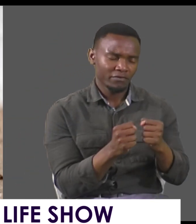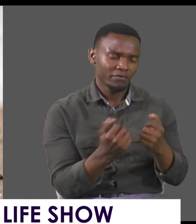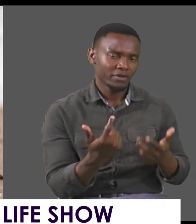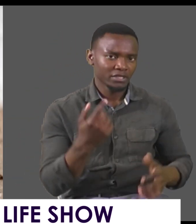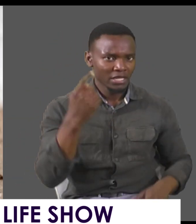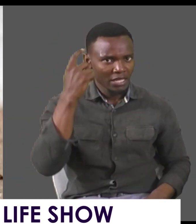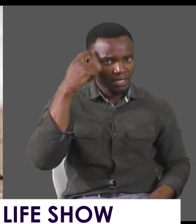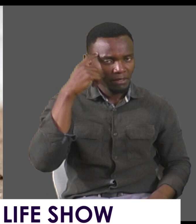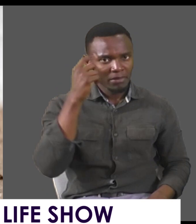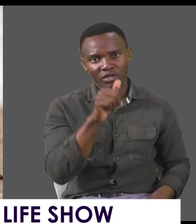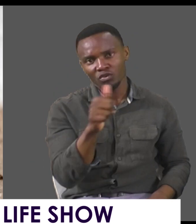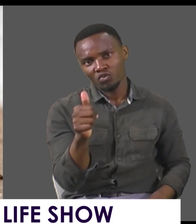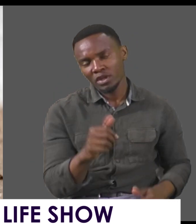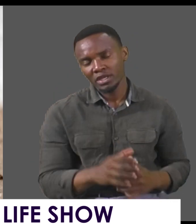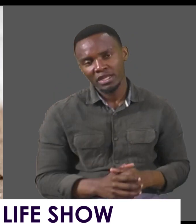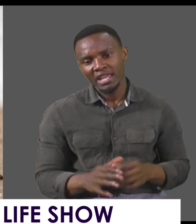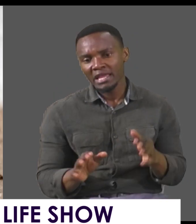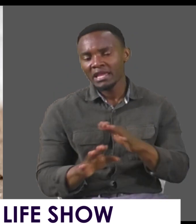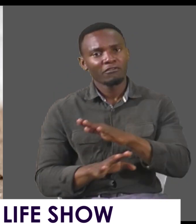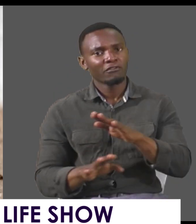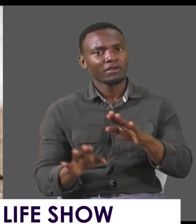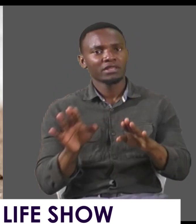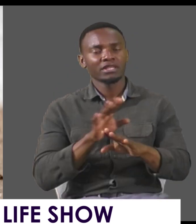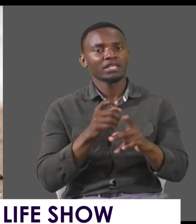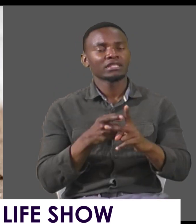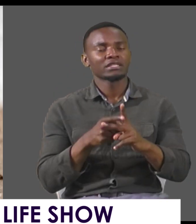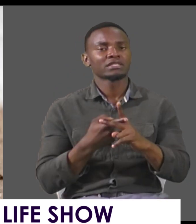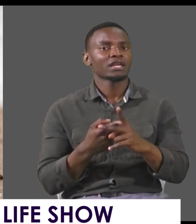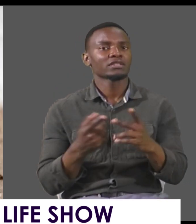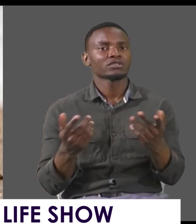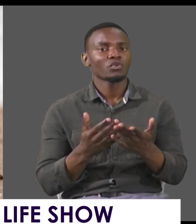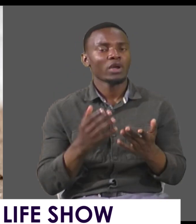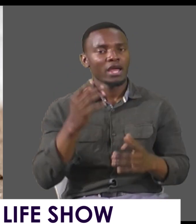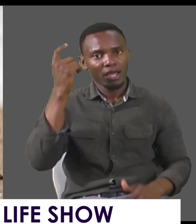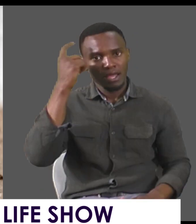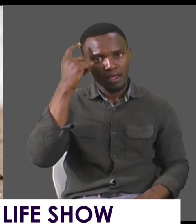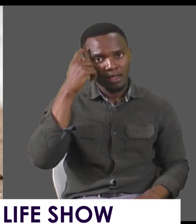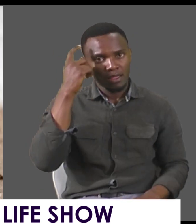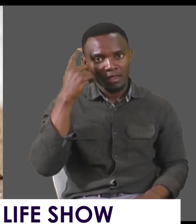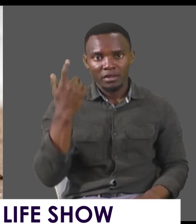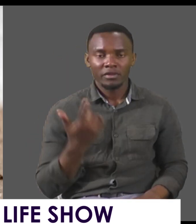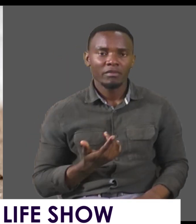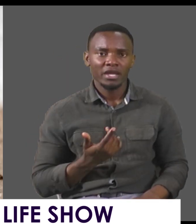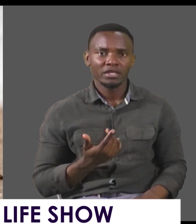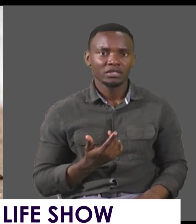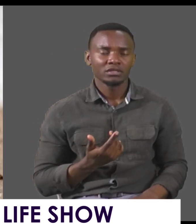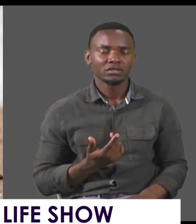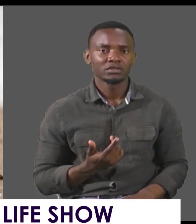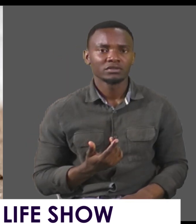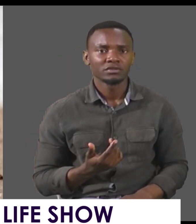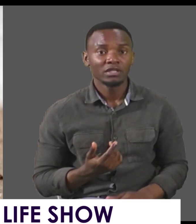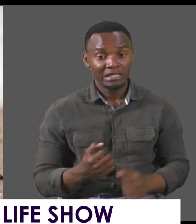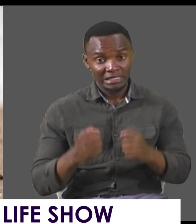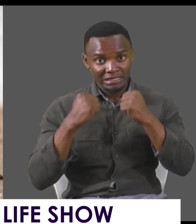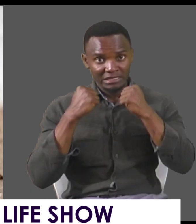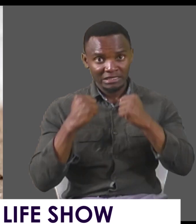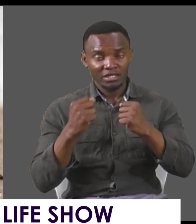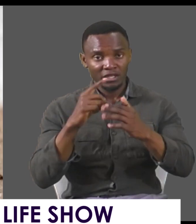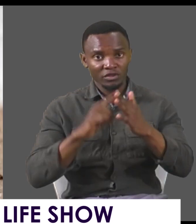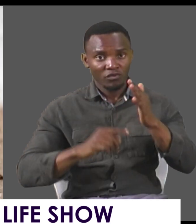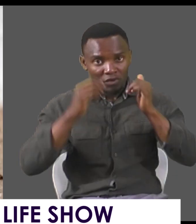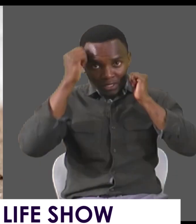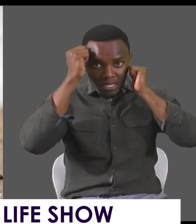mind. It is all in the mind. It is not in any other thing. The strength of an